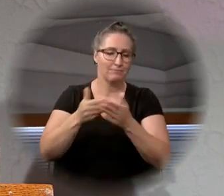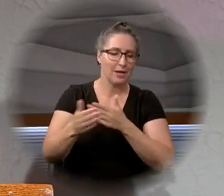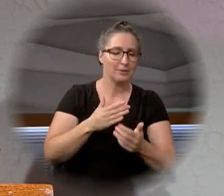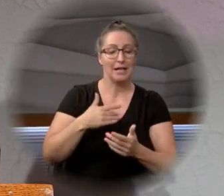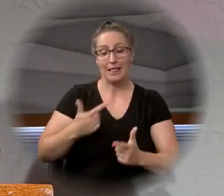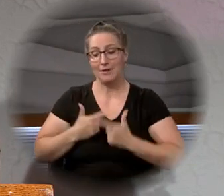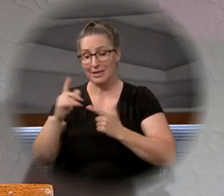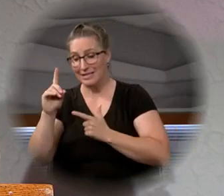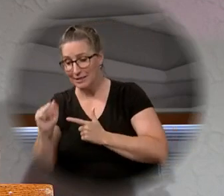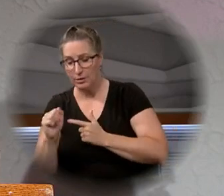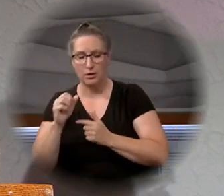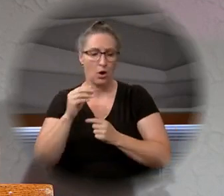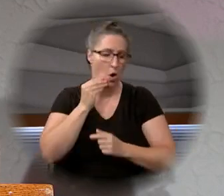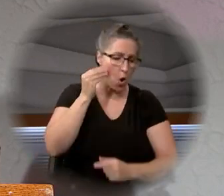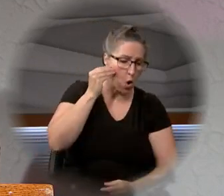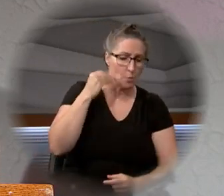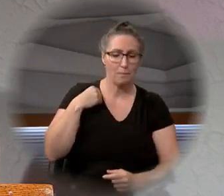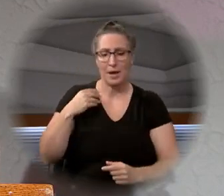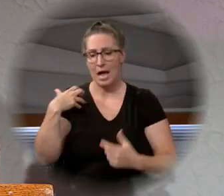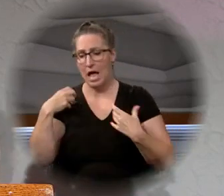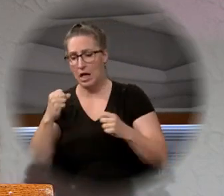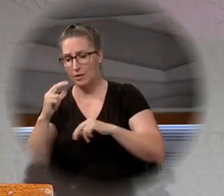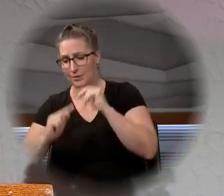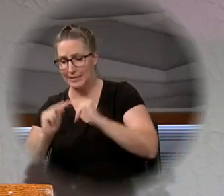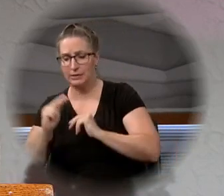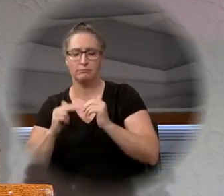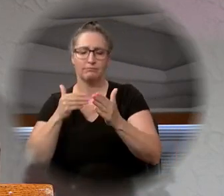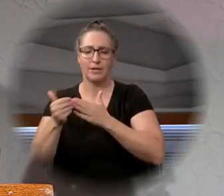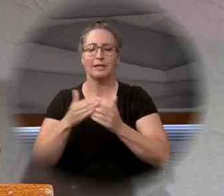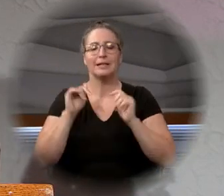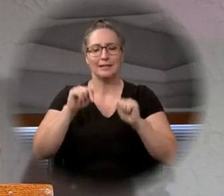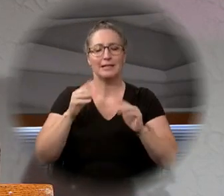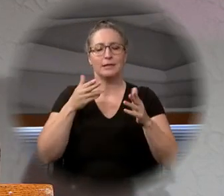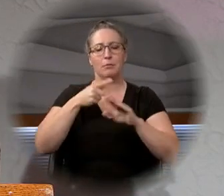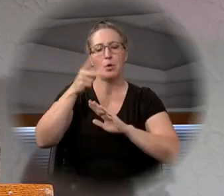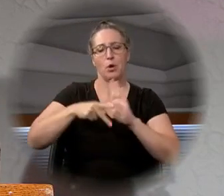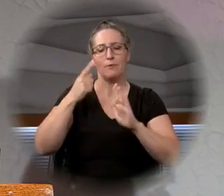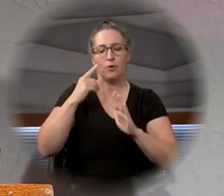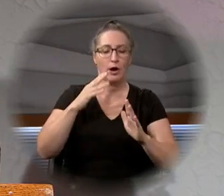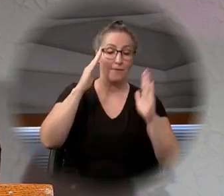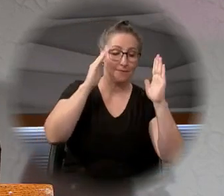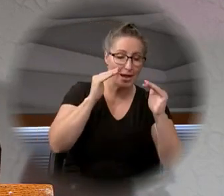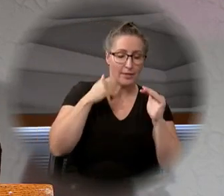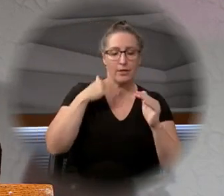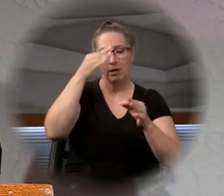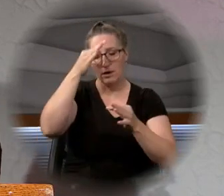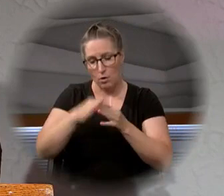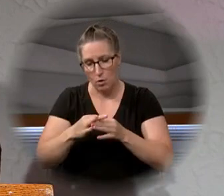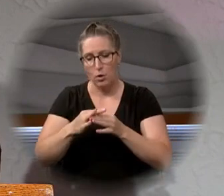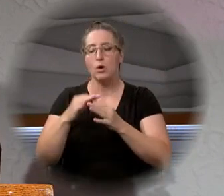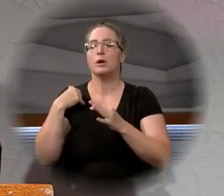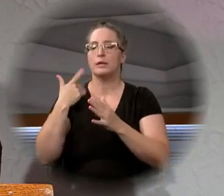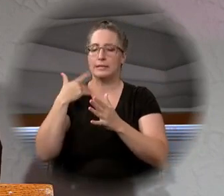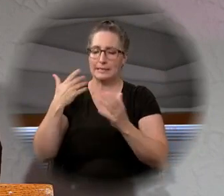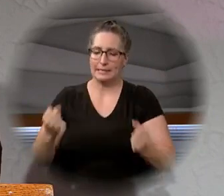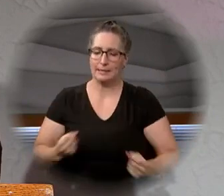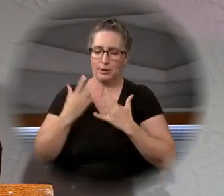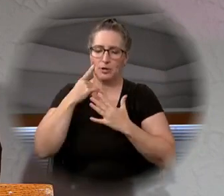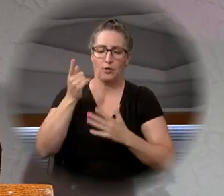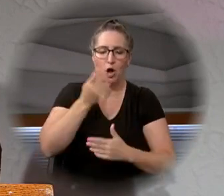living in their homes or healthcare facilities, we are able to bring you this program of faith, hope, and inspiration.